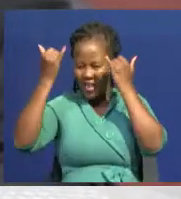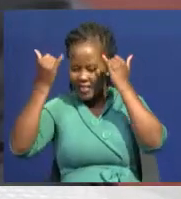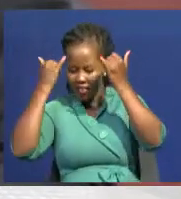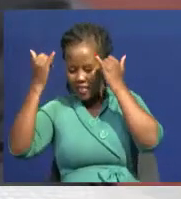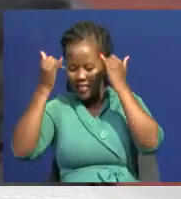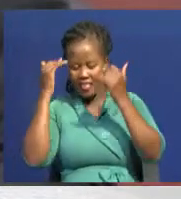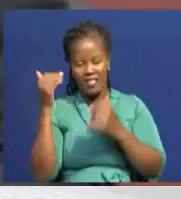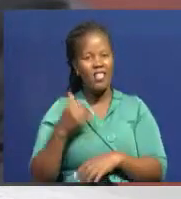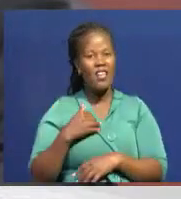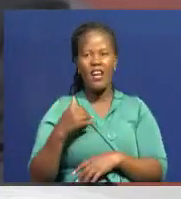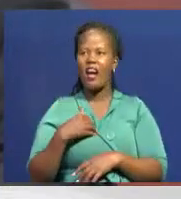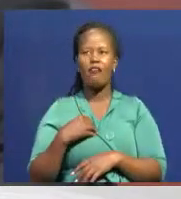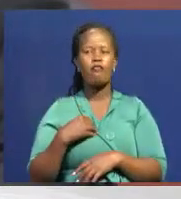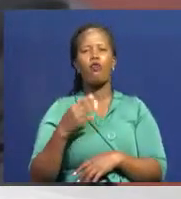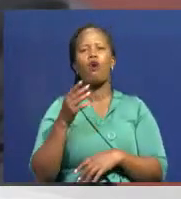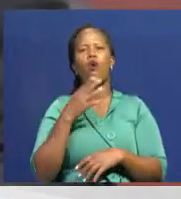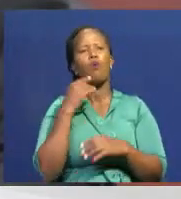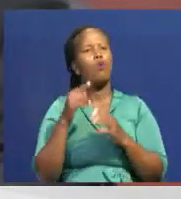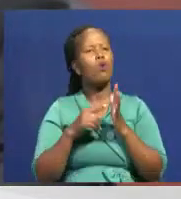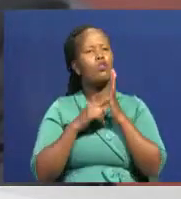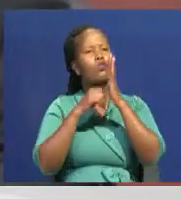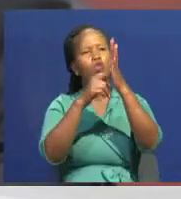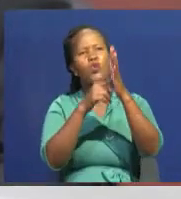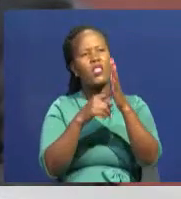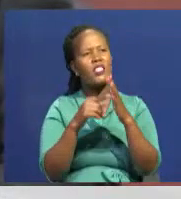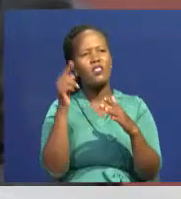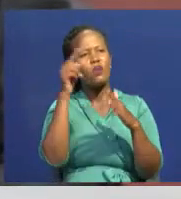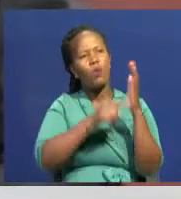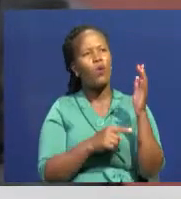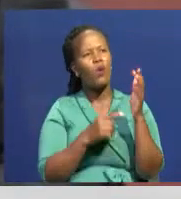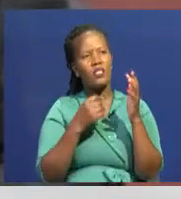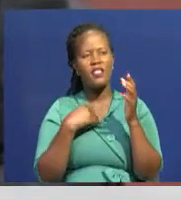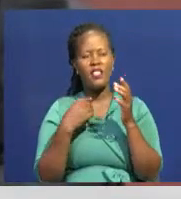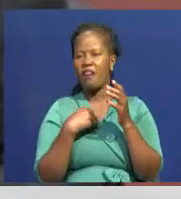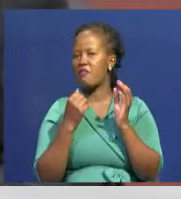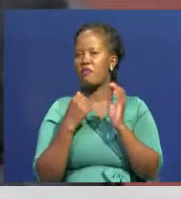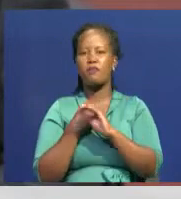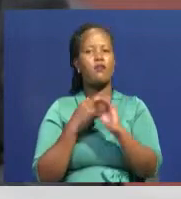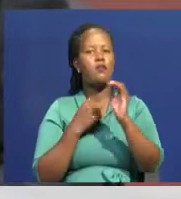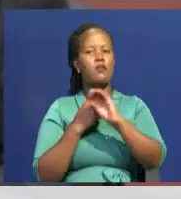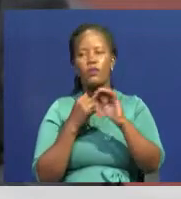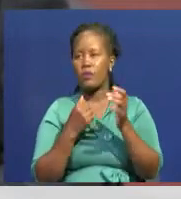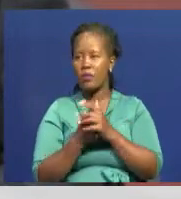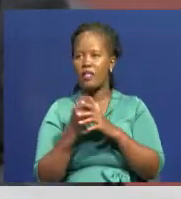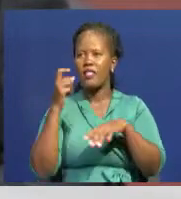really outgoing to showcase what they've developed. When you visit these